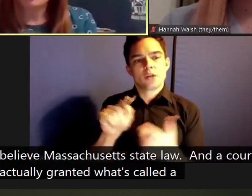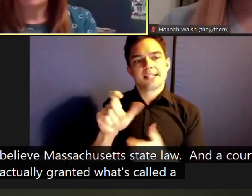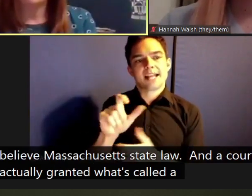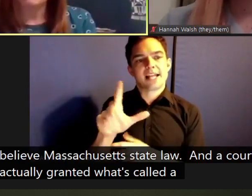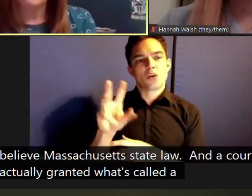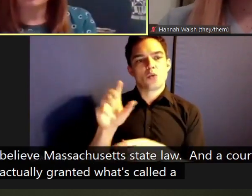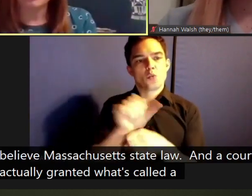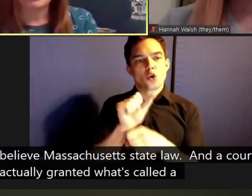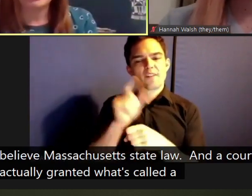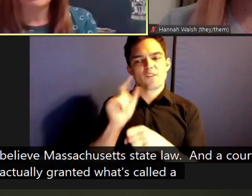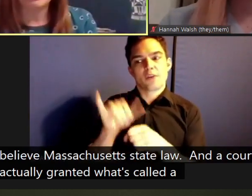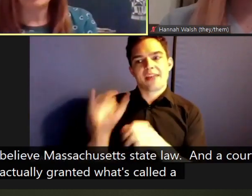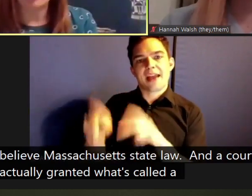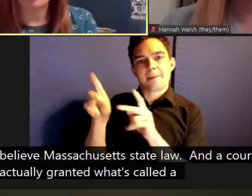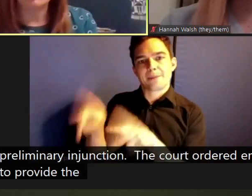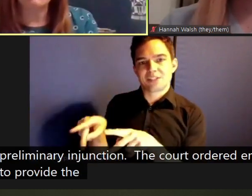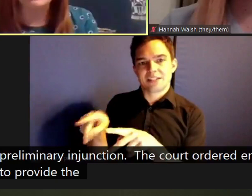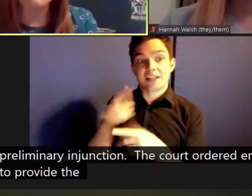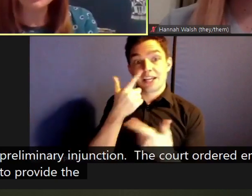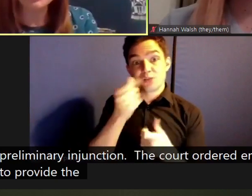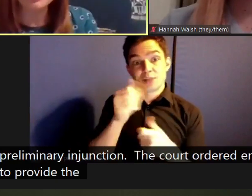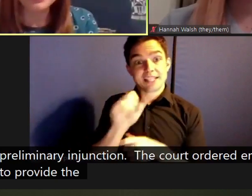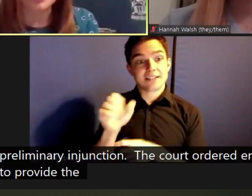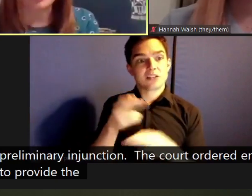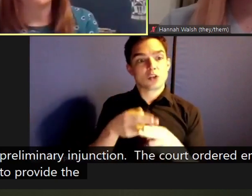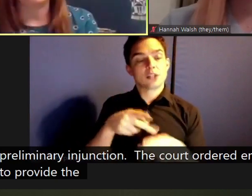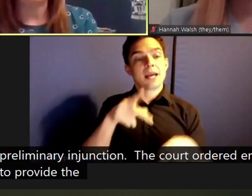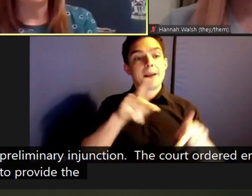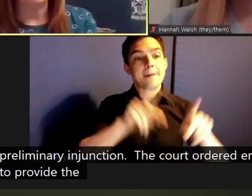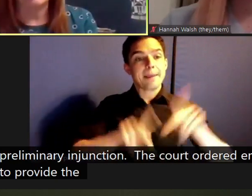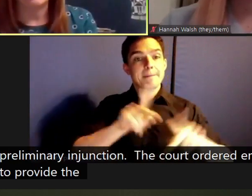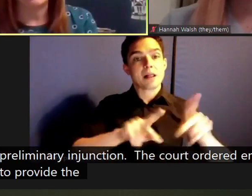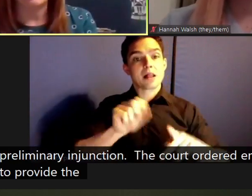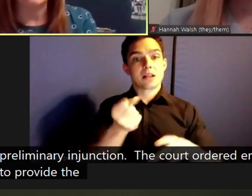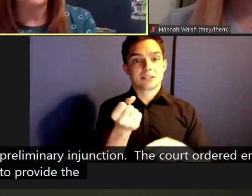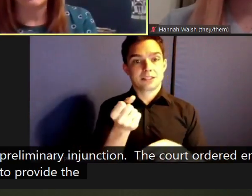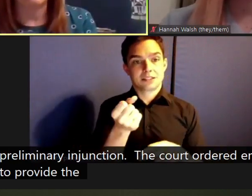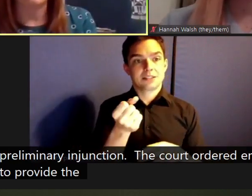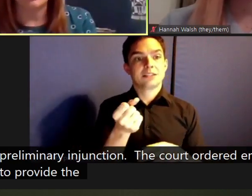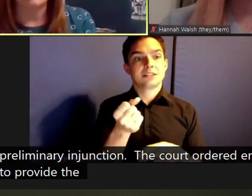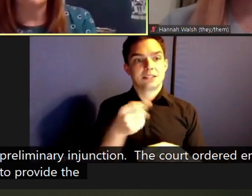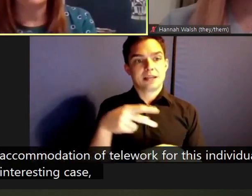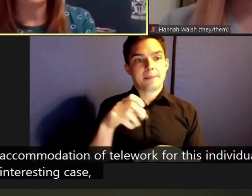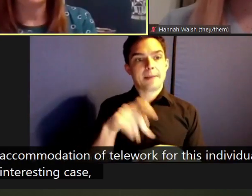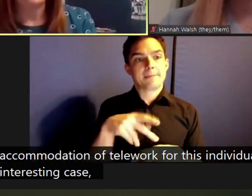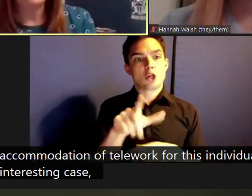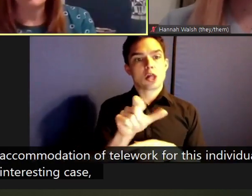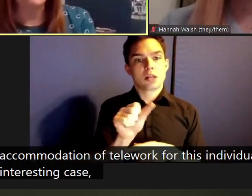So a really interesting case. The case is called Peoples. It's out of